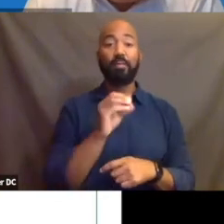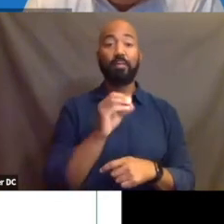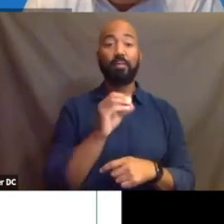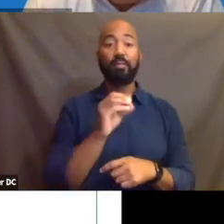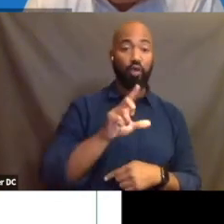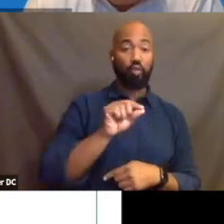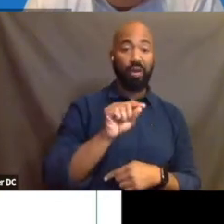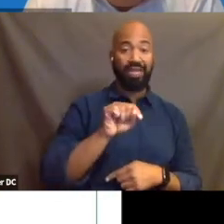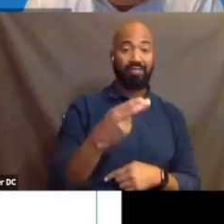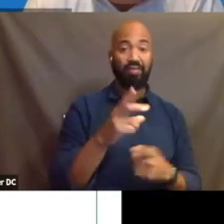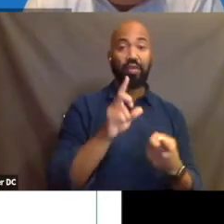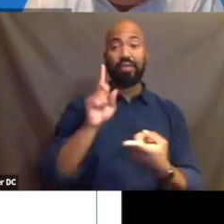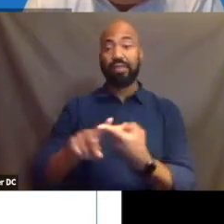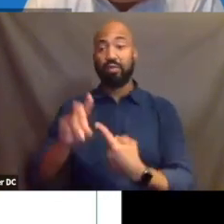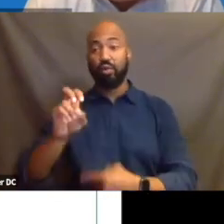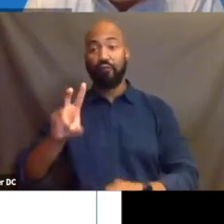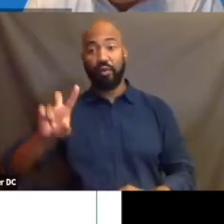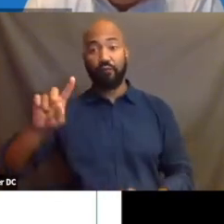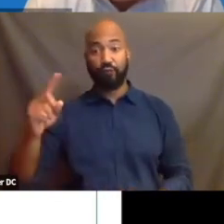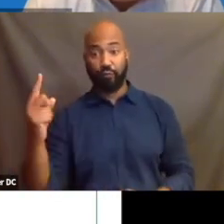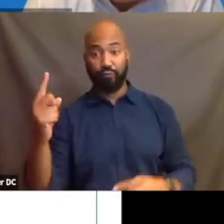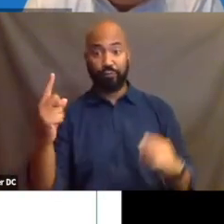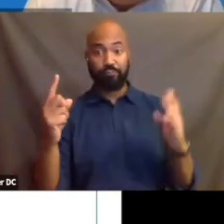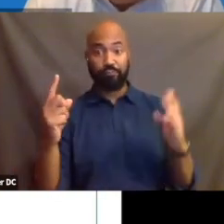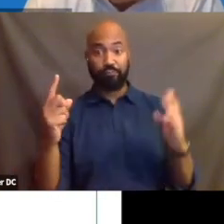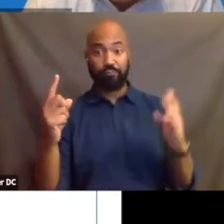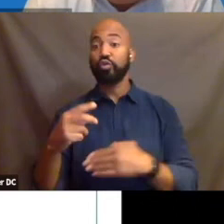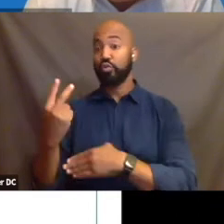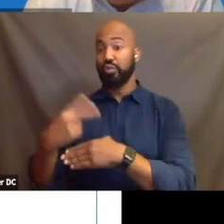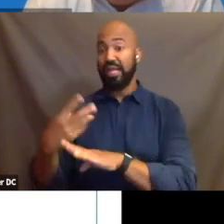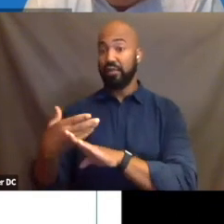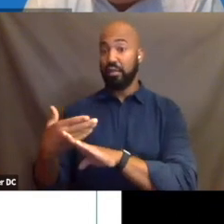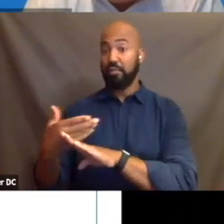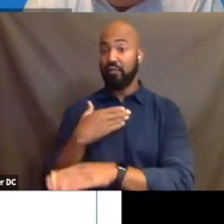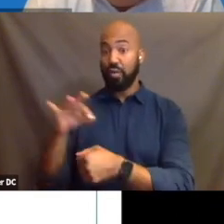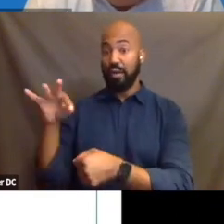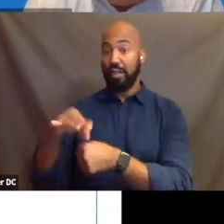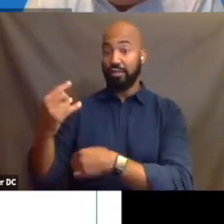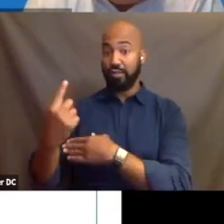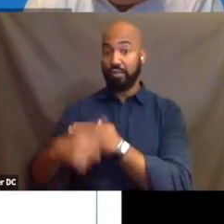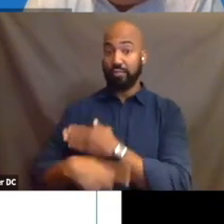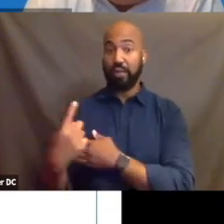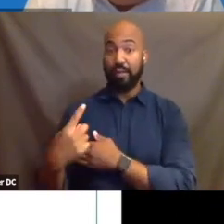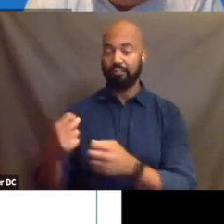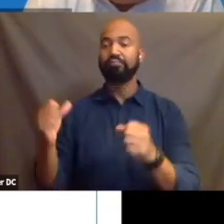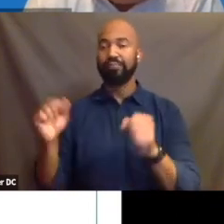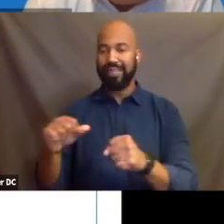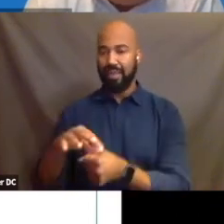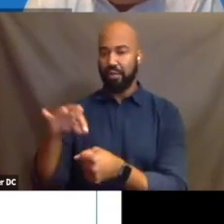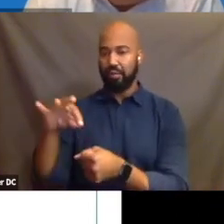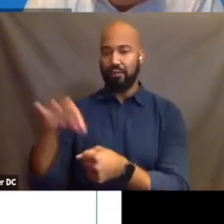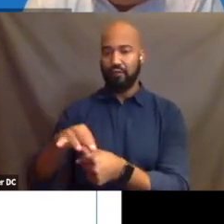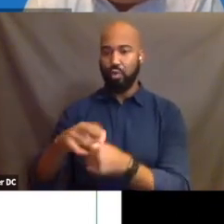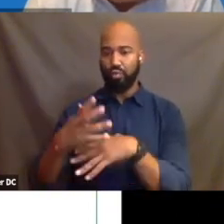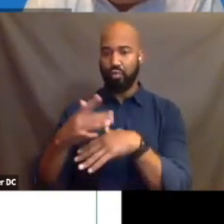of November, all the way until 2 days before Election Day, we can vote